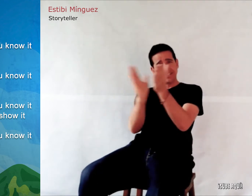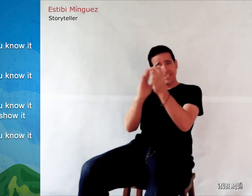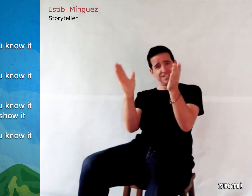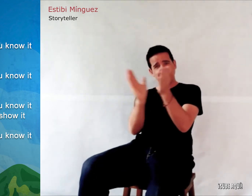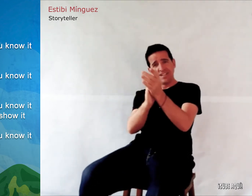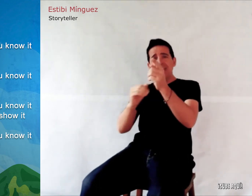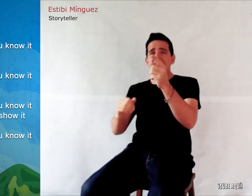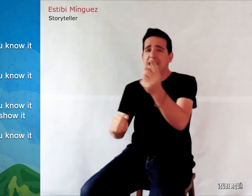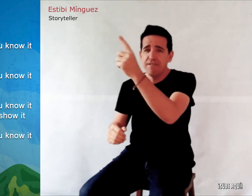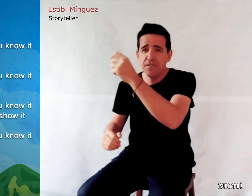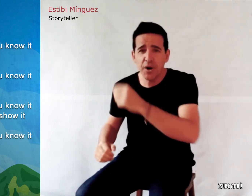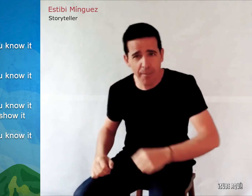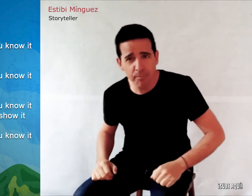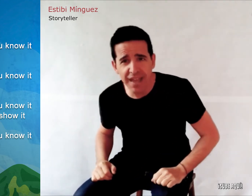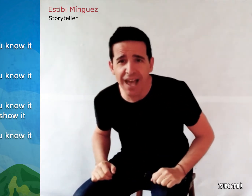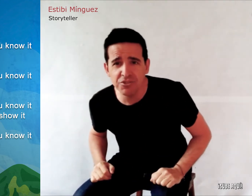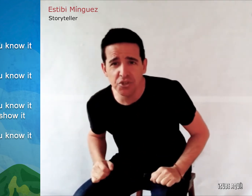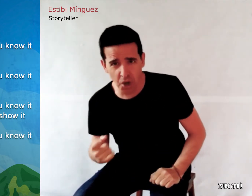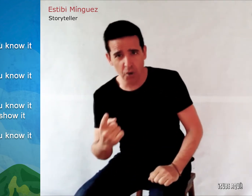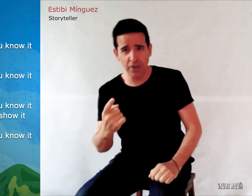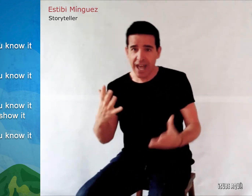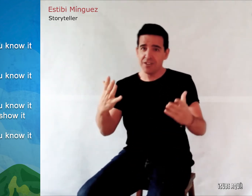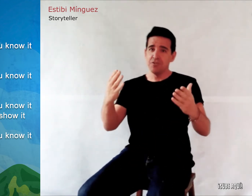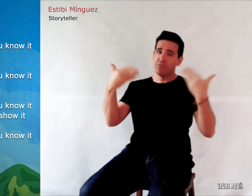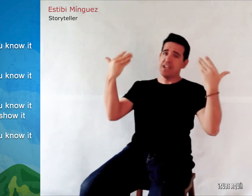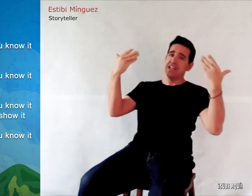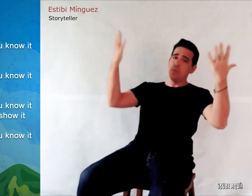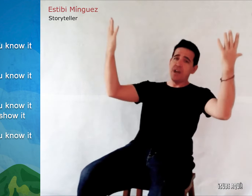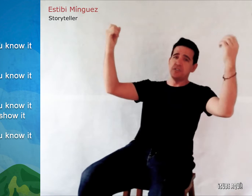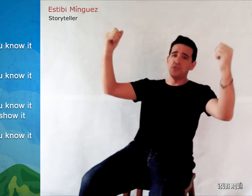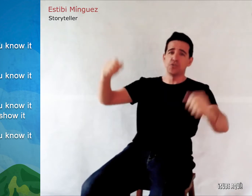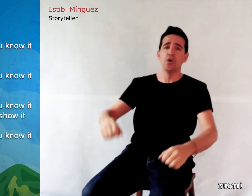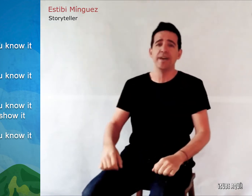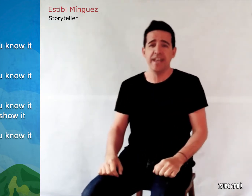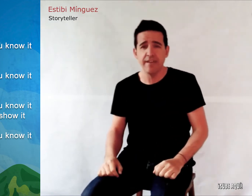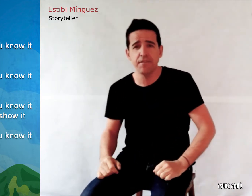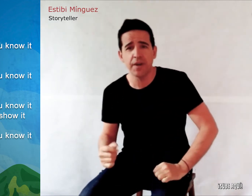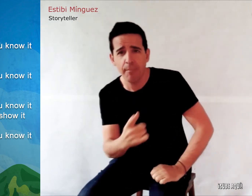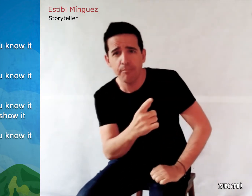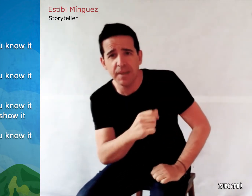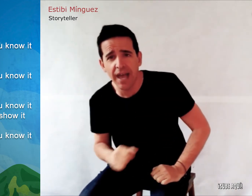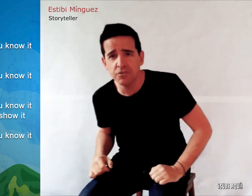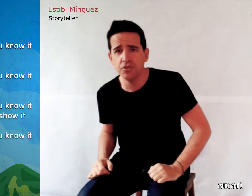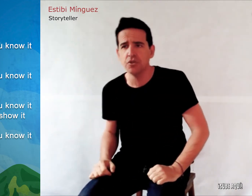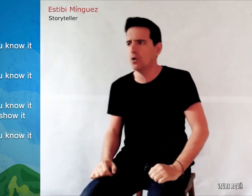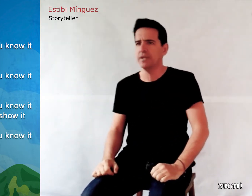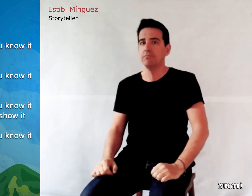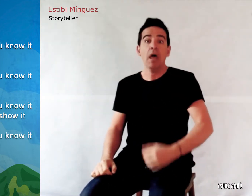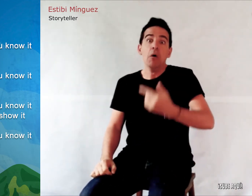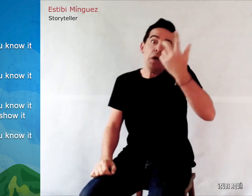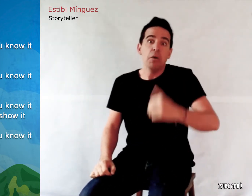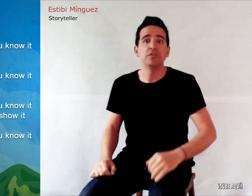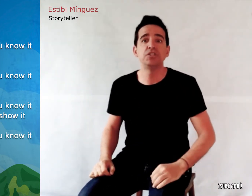hands. If you're happy and you know it, and you really want to show it. If you're happy and you know